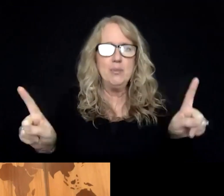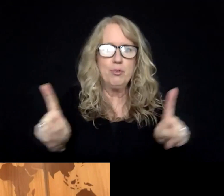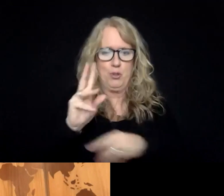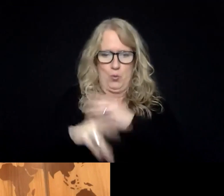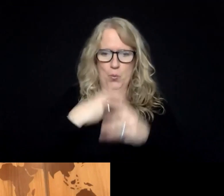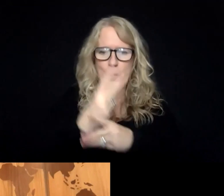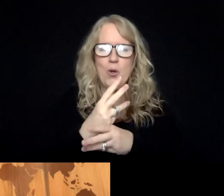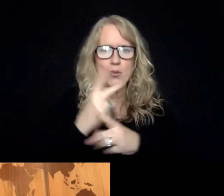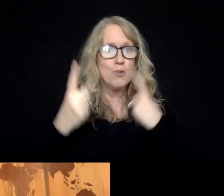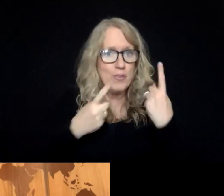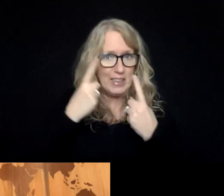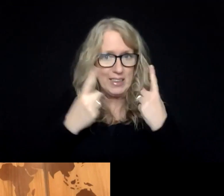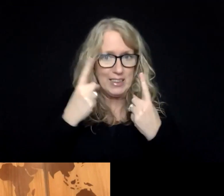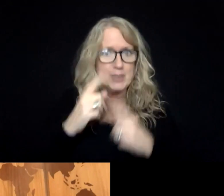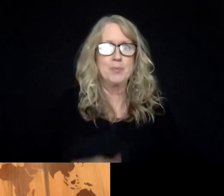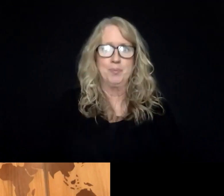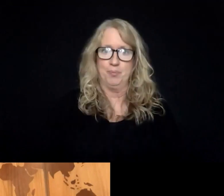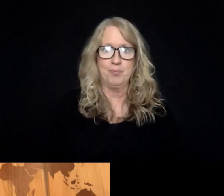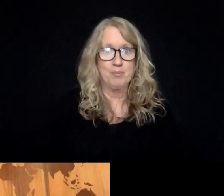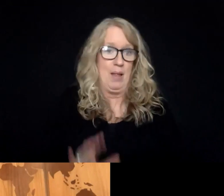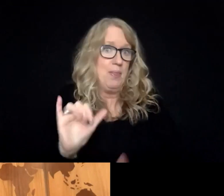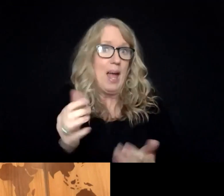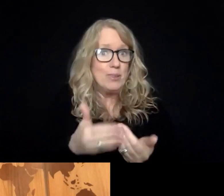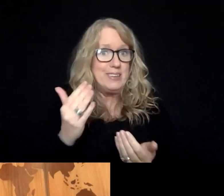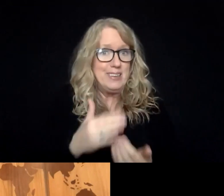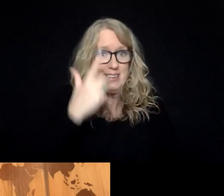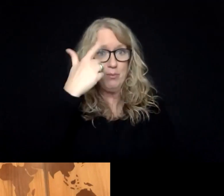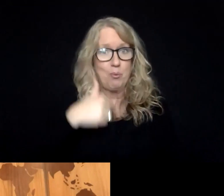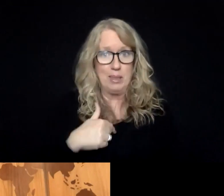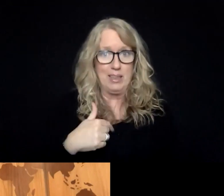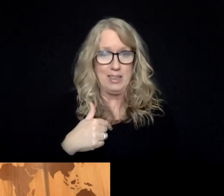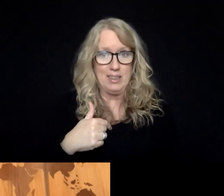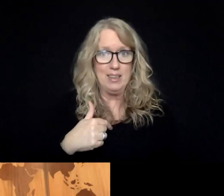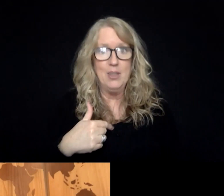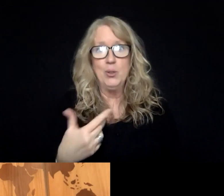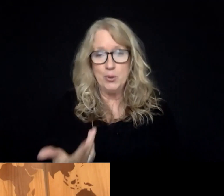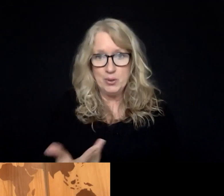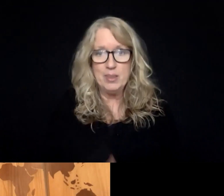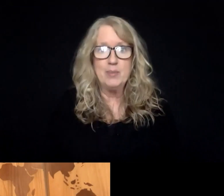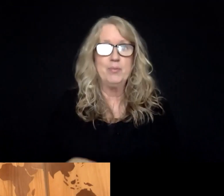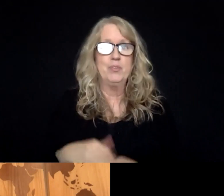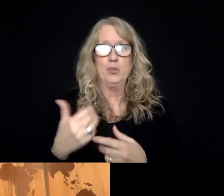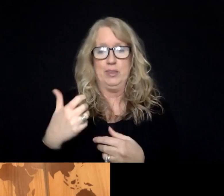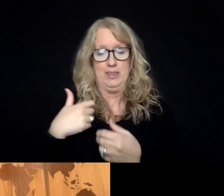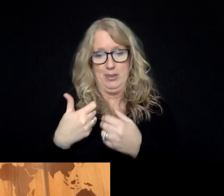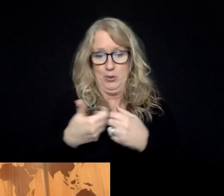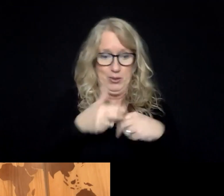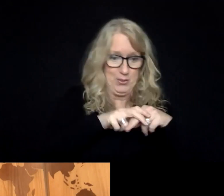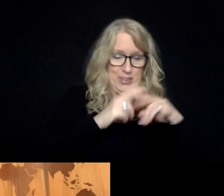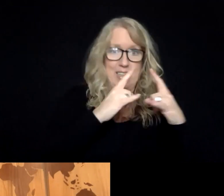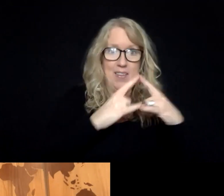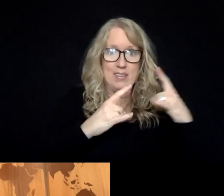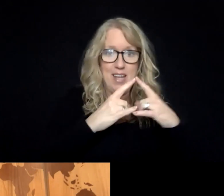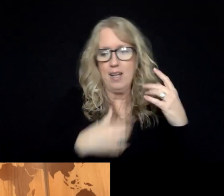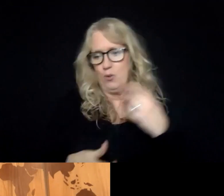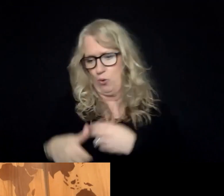thinking. That was easy for me in the sense of, you're either sitting there in a tent or you're sitting